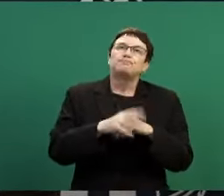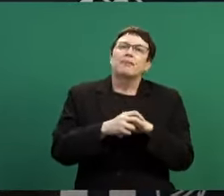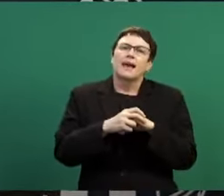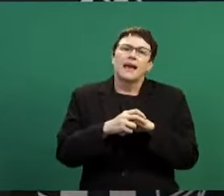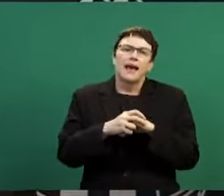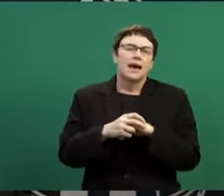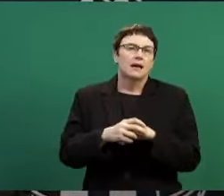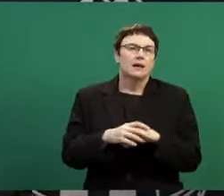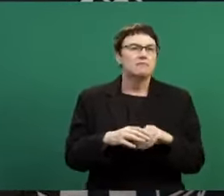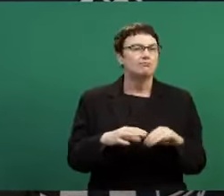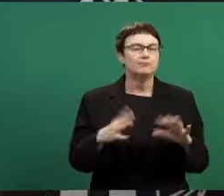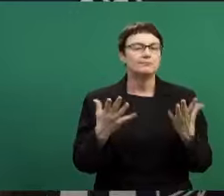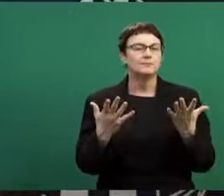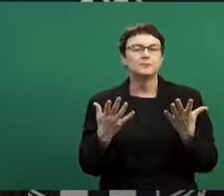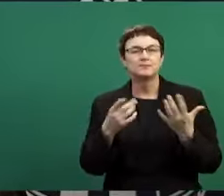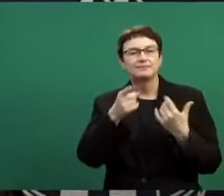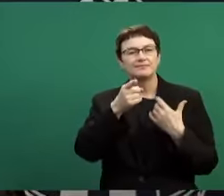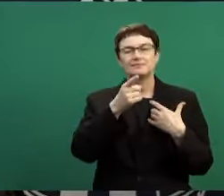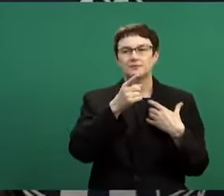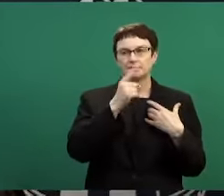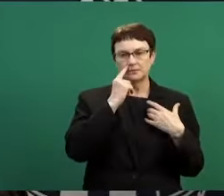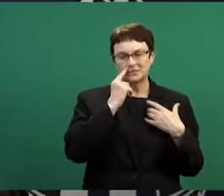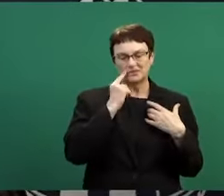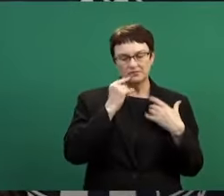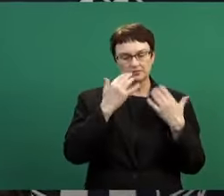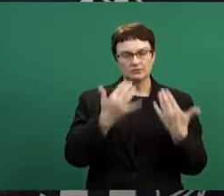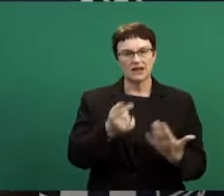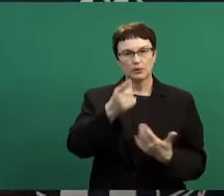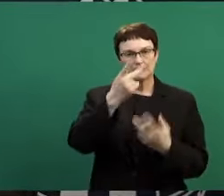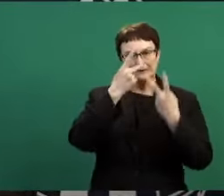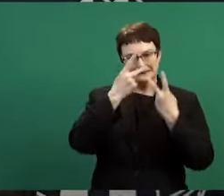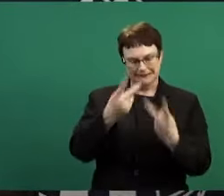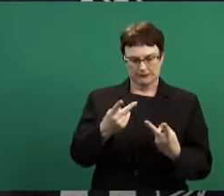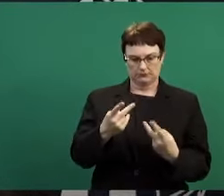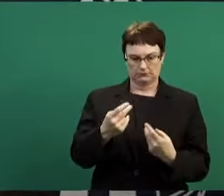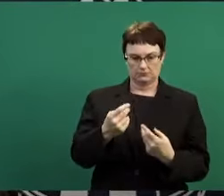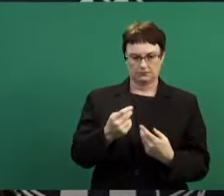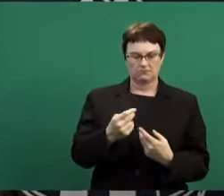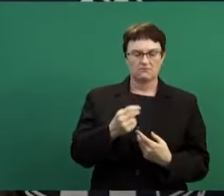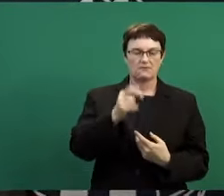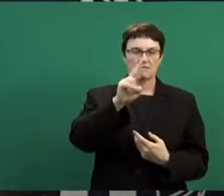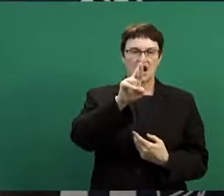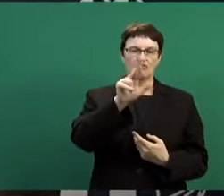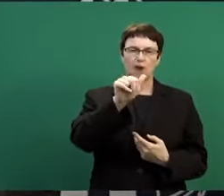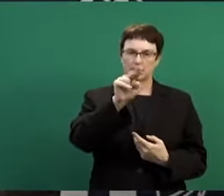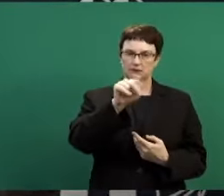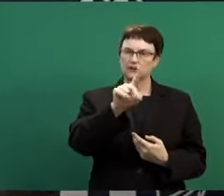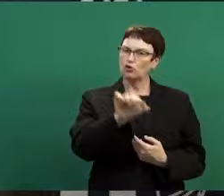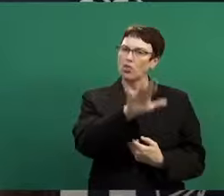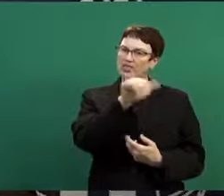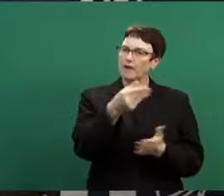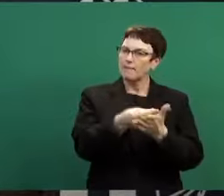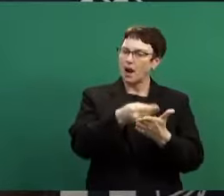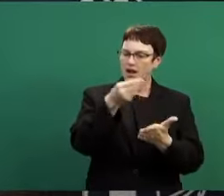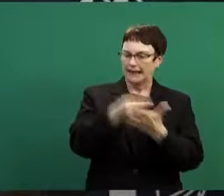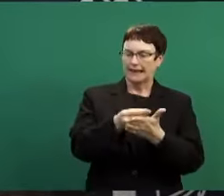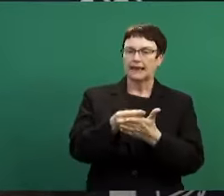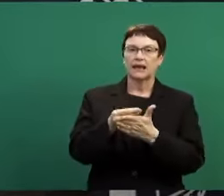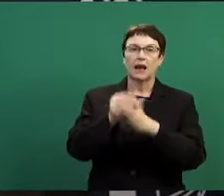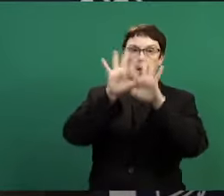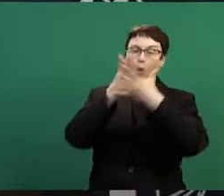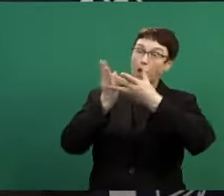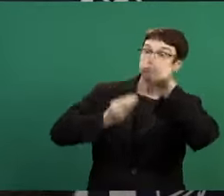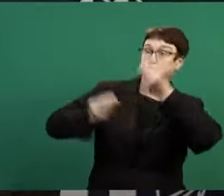you know, one shouldn't interpret the decline in rand turnover in the same way that you interpret the decline